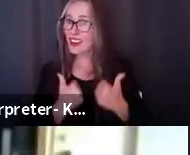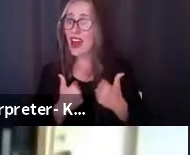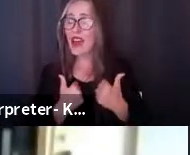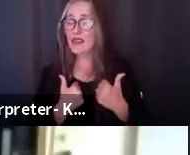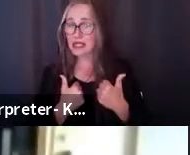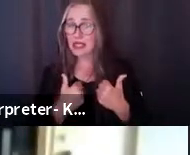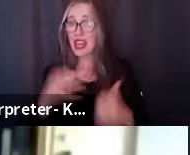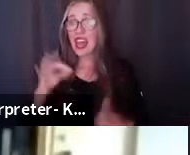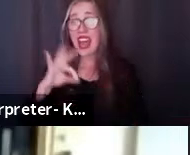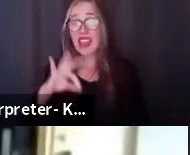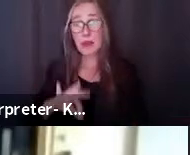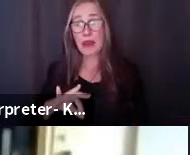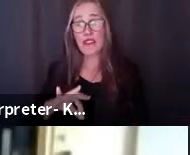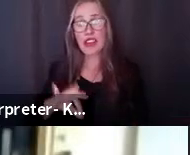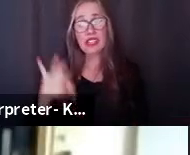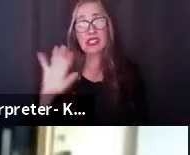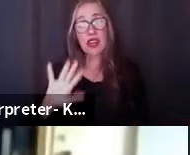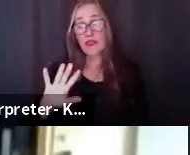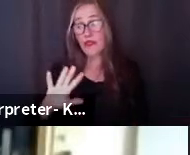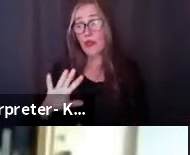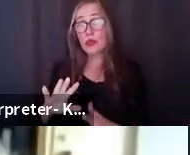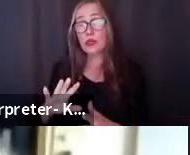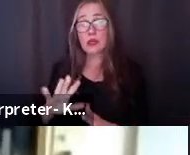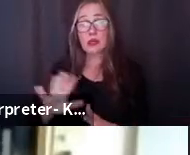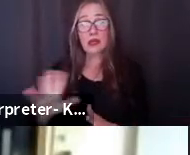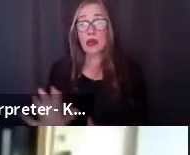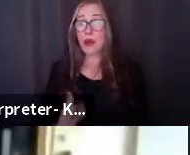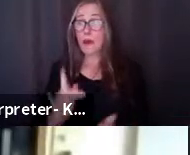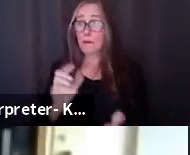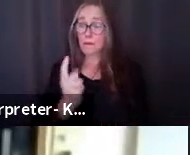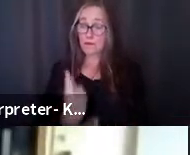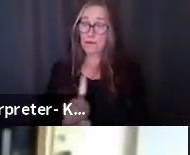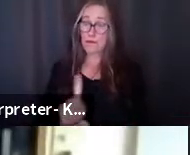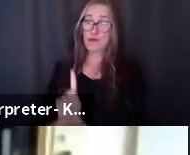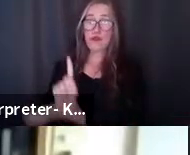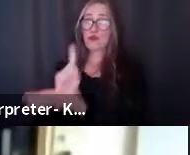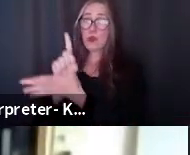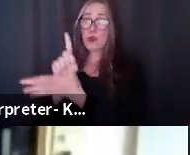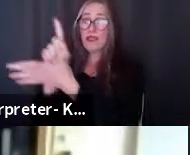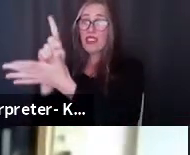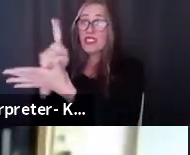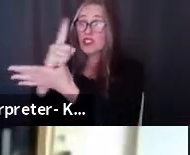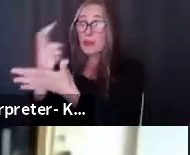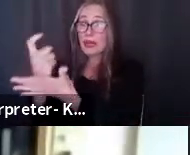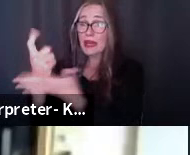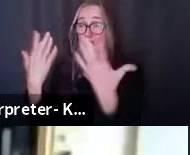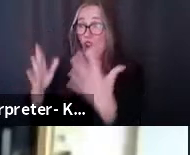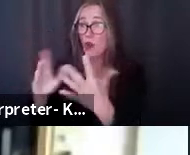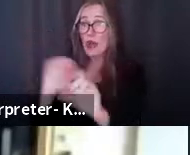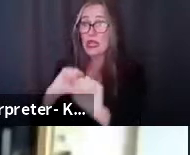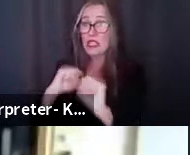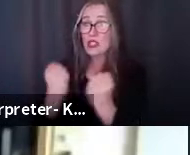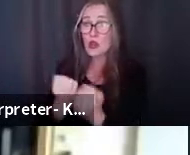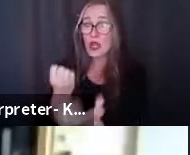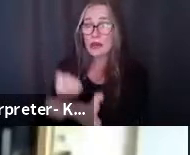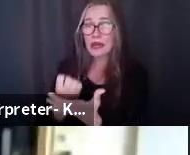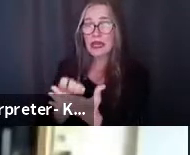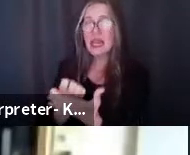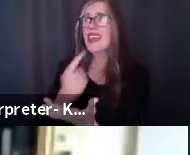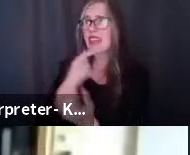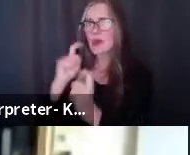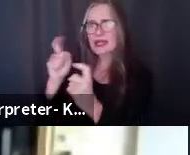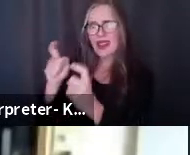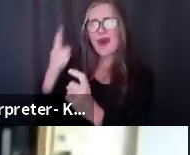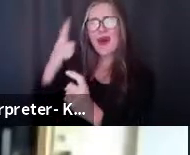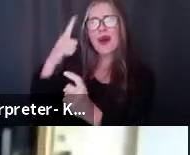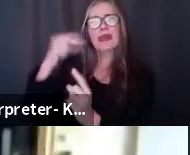benefits of the social privileges that would accrue by virtue of their socioeconomic position would be attributed to